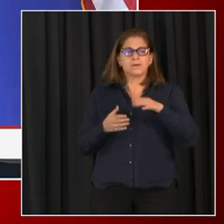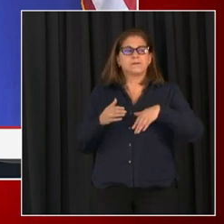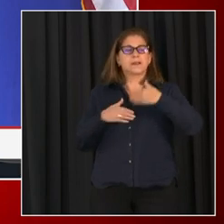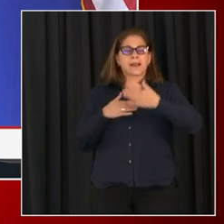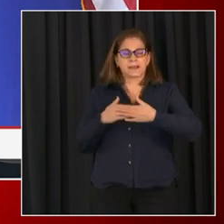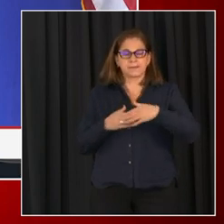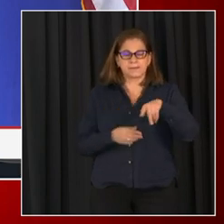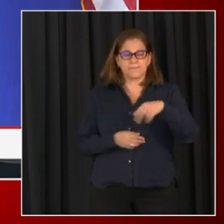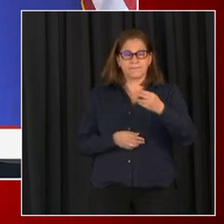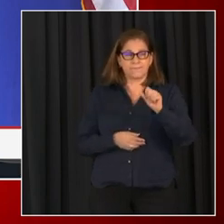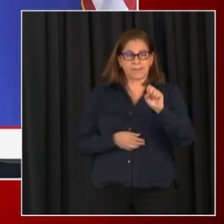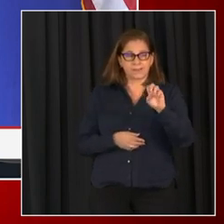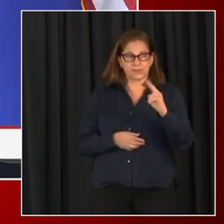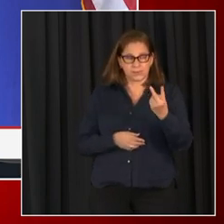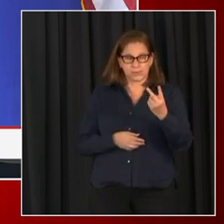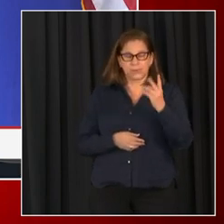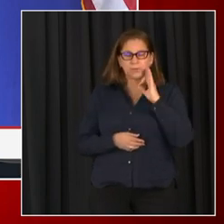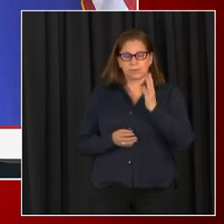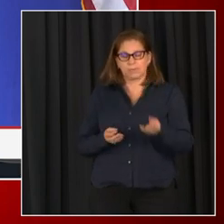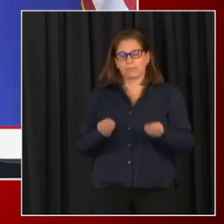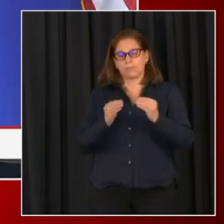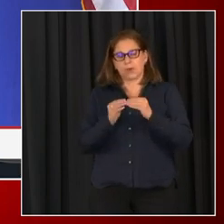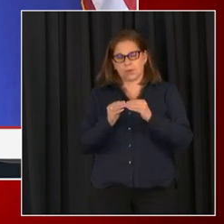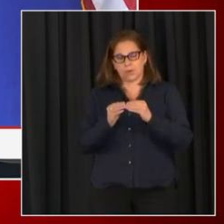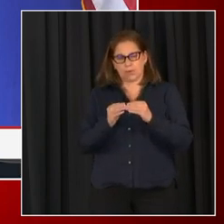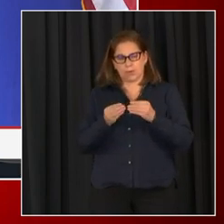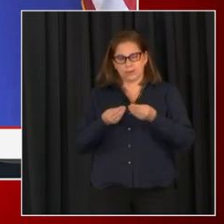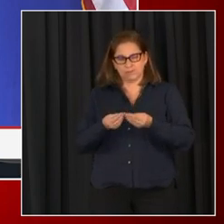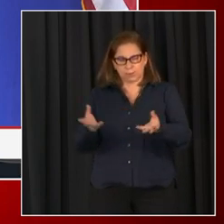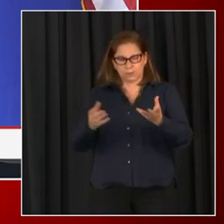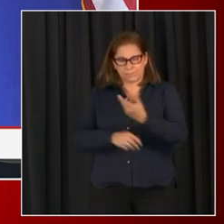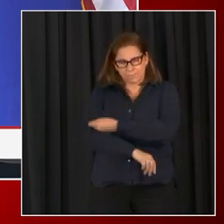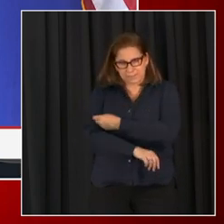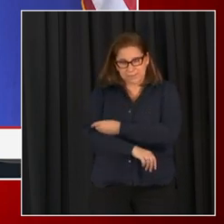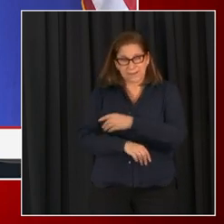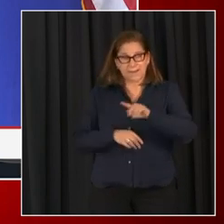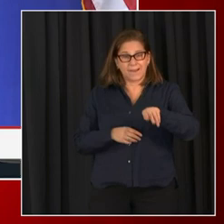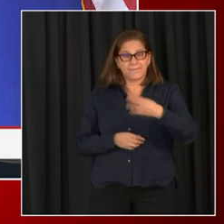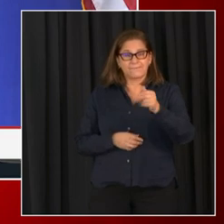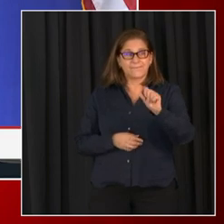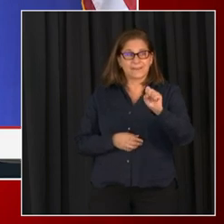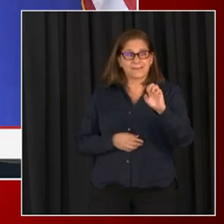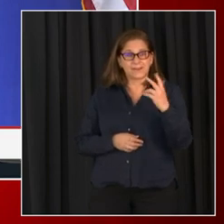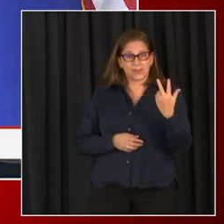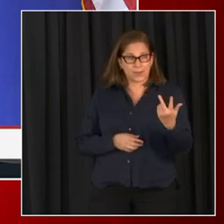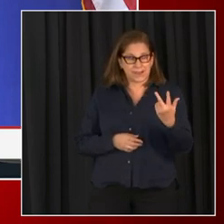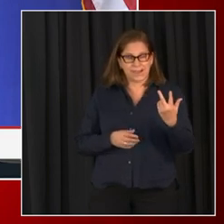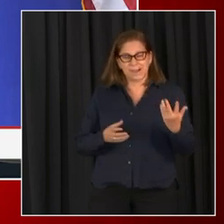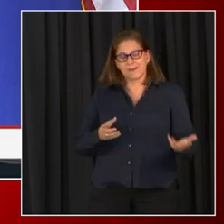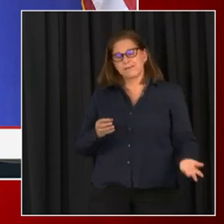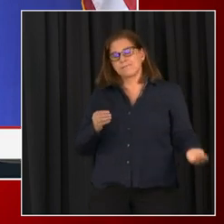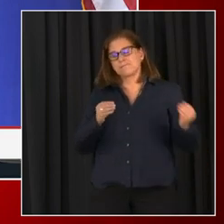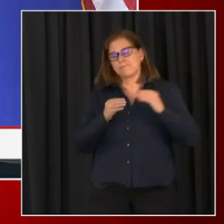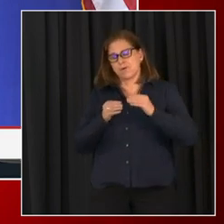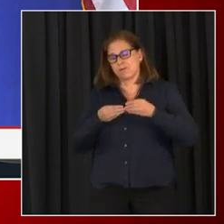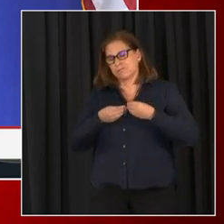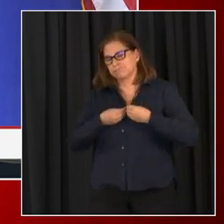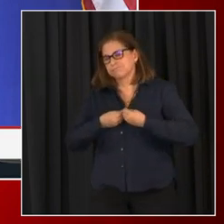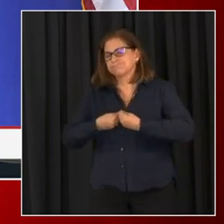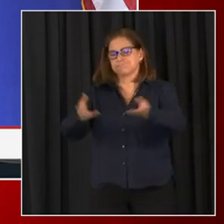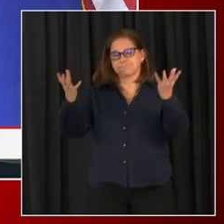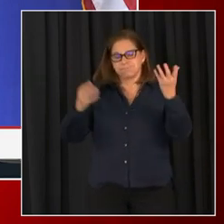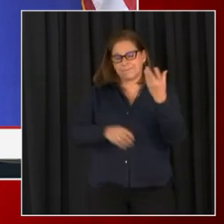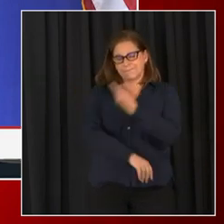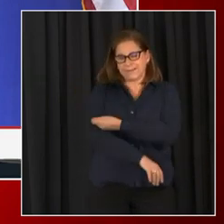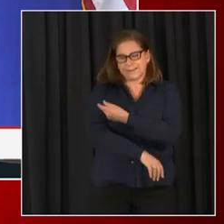vaccine available and more distribution points. So a lot of our strategy is thinking through how we will distribute vaccine in all of